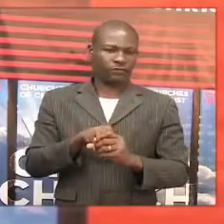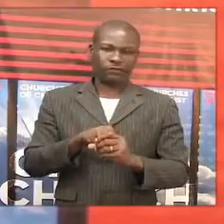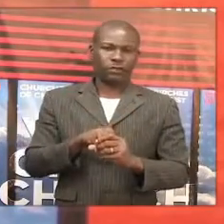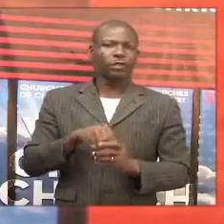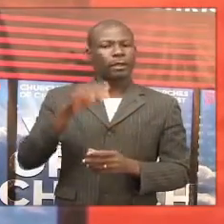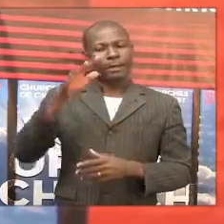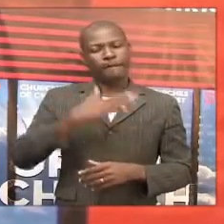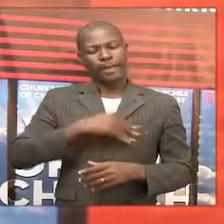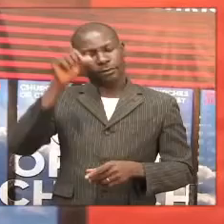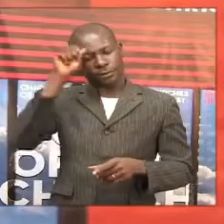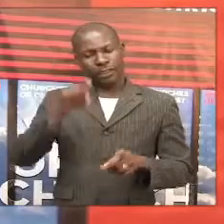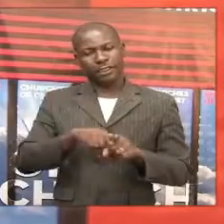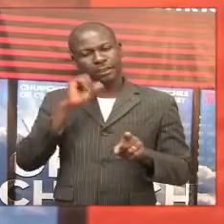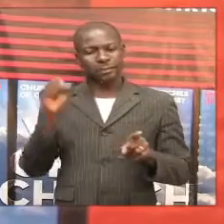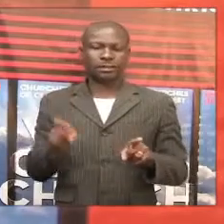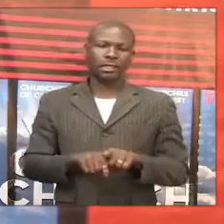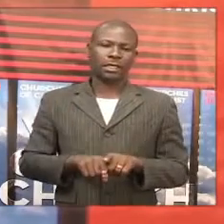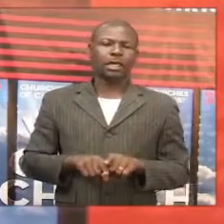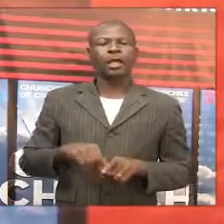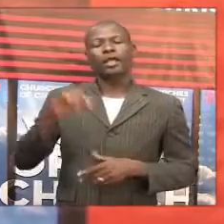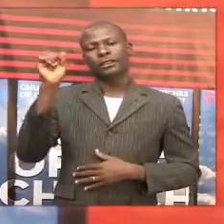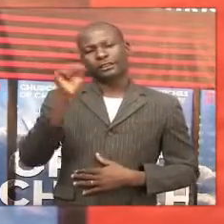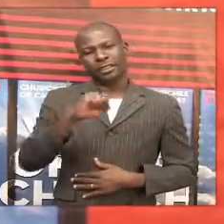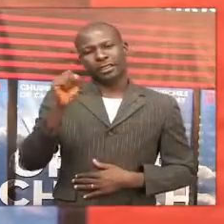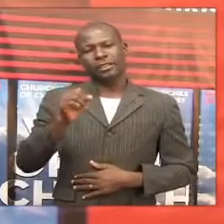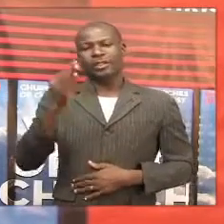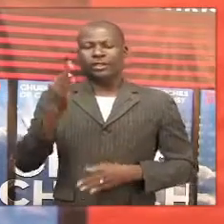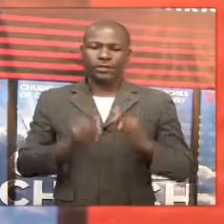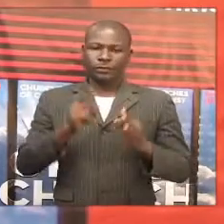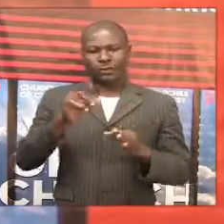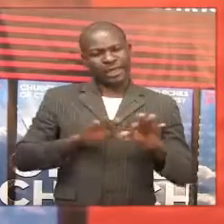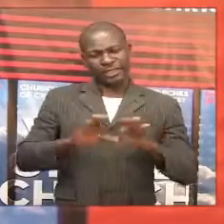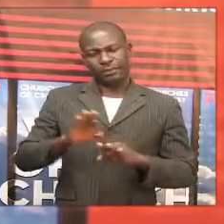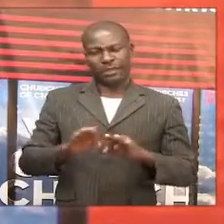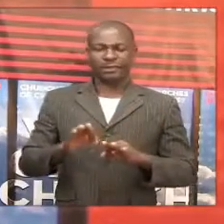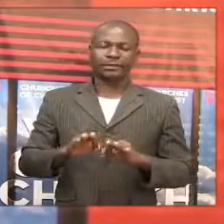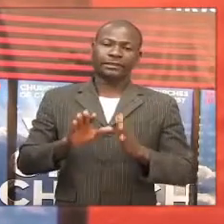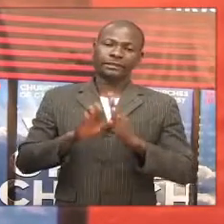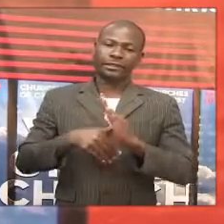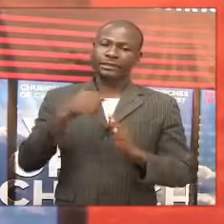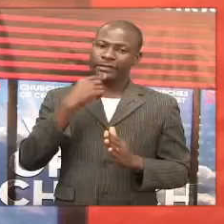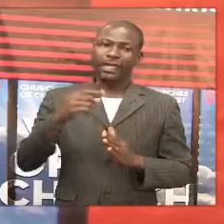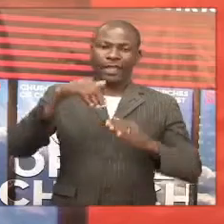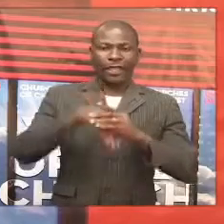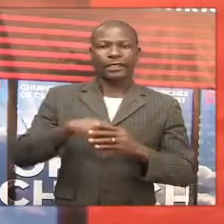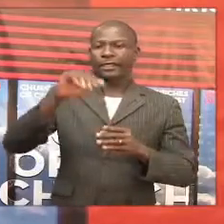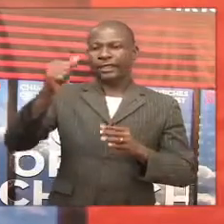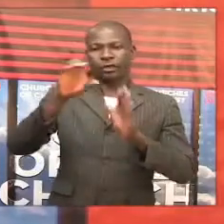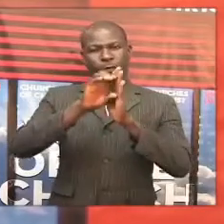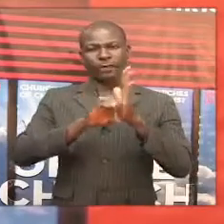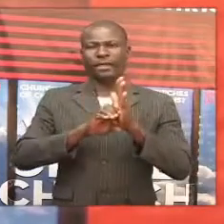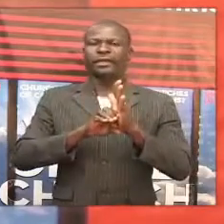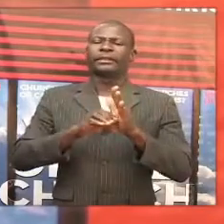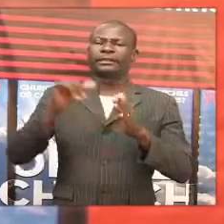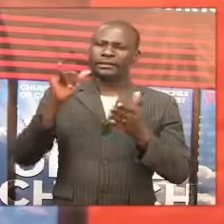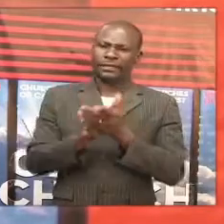a utiyemi. Oh, se ube chile chilem, nao chile no se. In the Ten Commandments no, emransem du